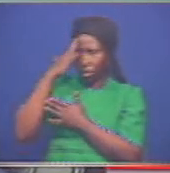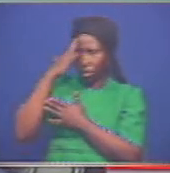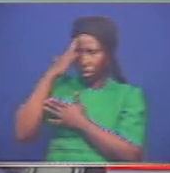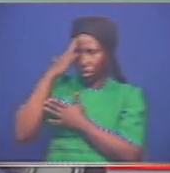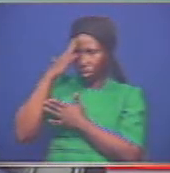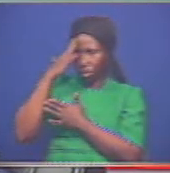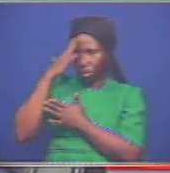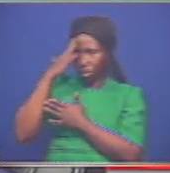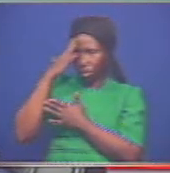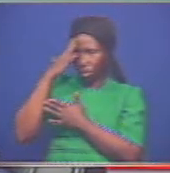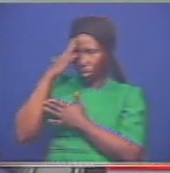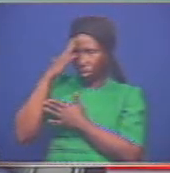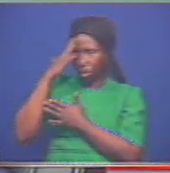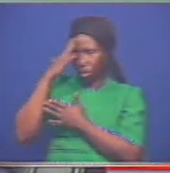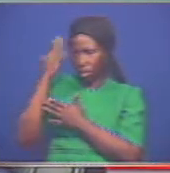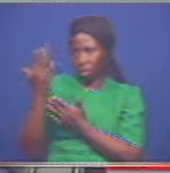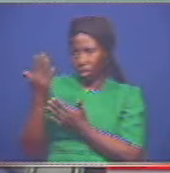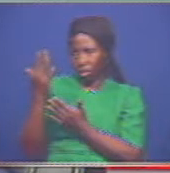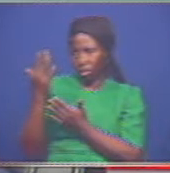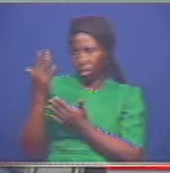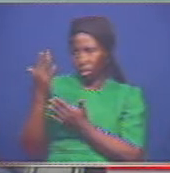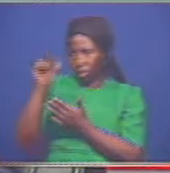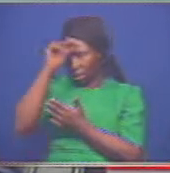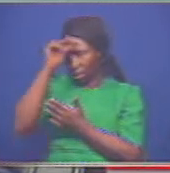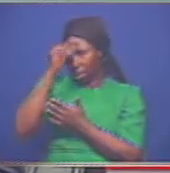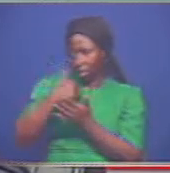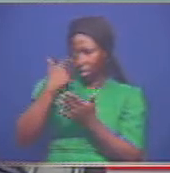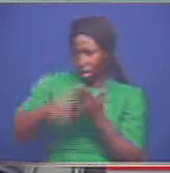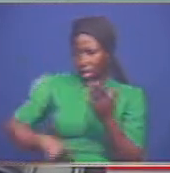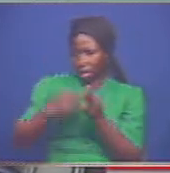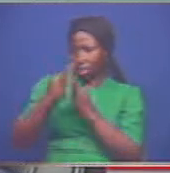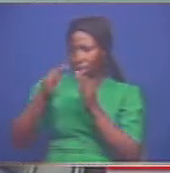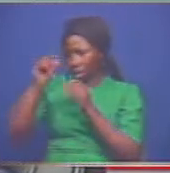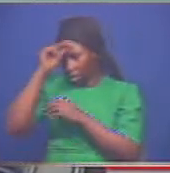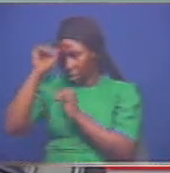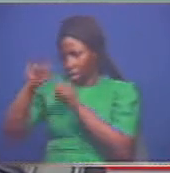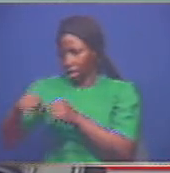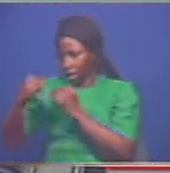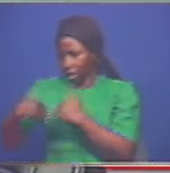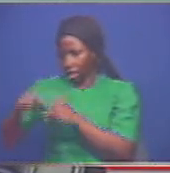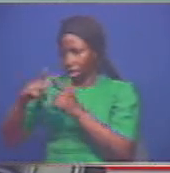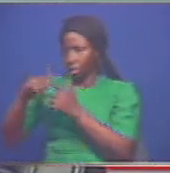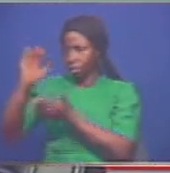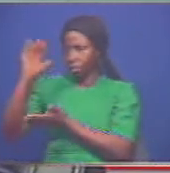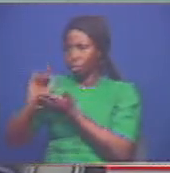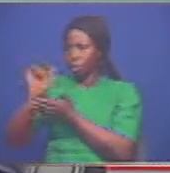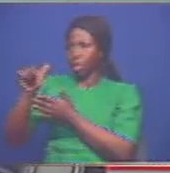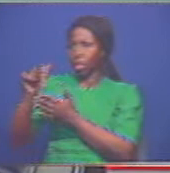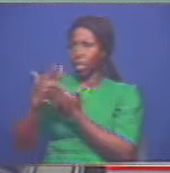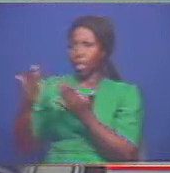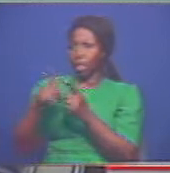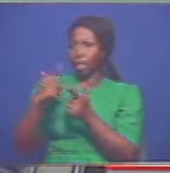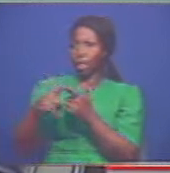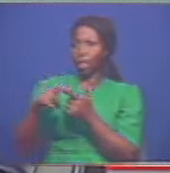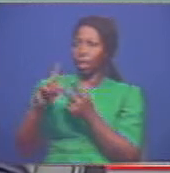have, there's so many tasks that government have taxed them. So if government can try to lower down those things, one,